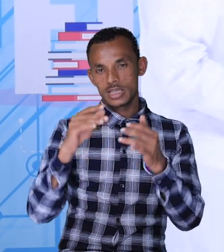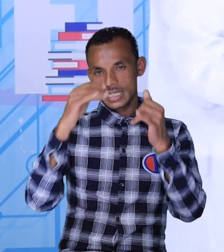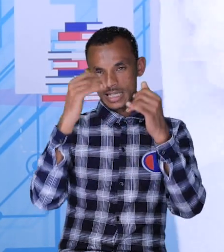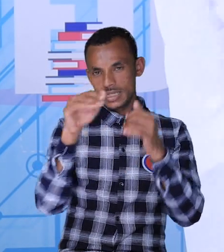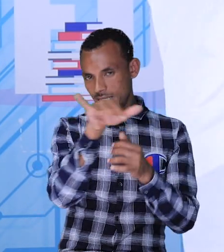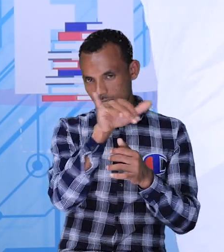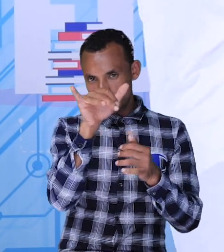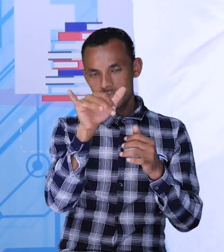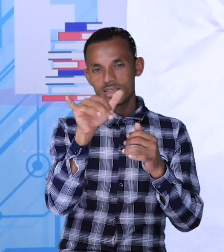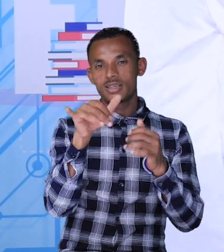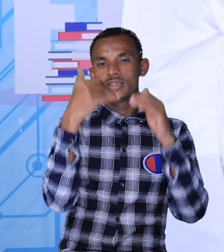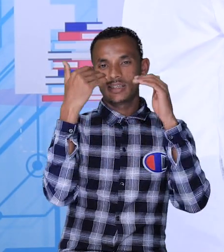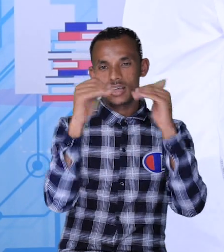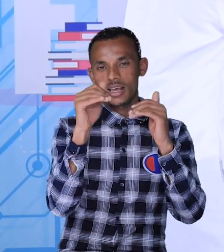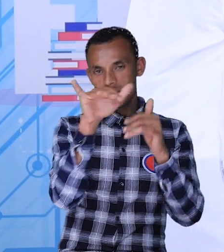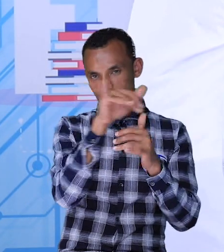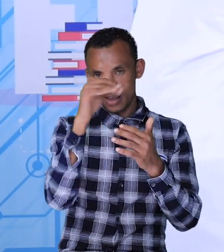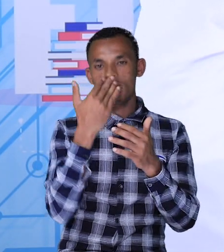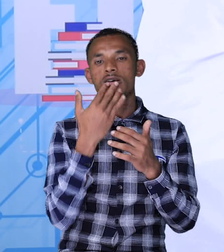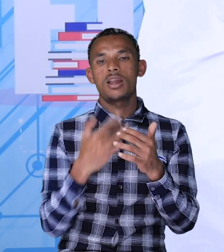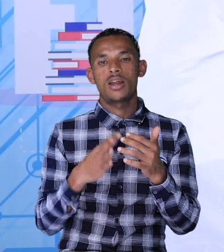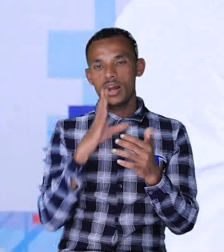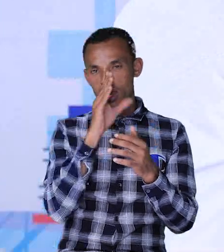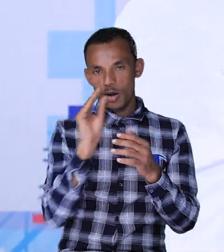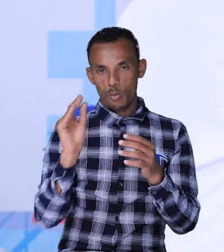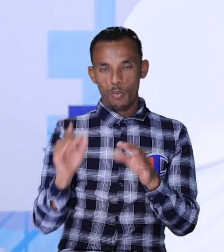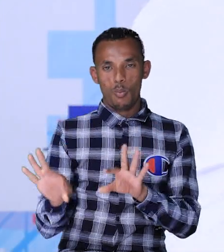color, and you put